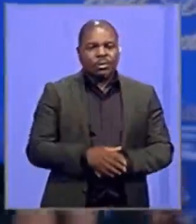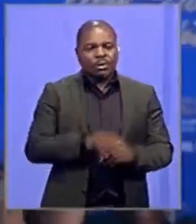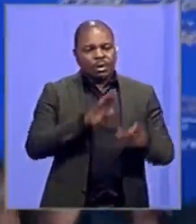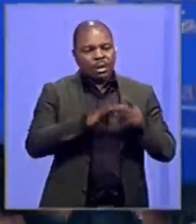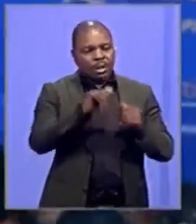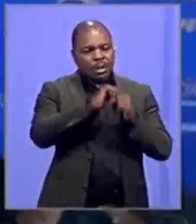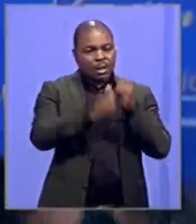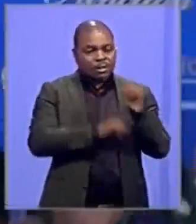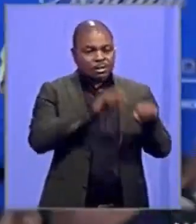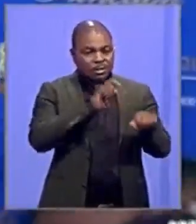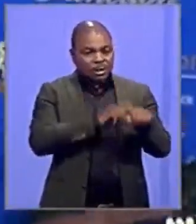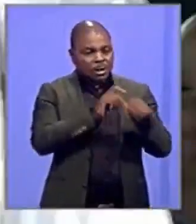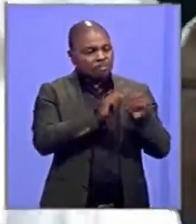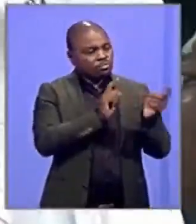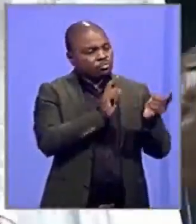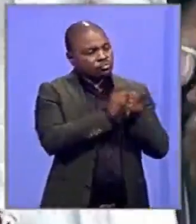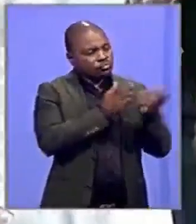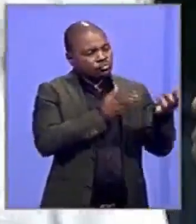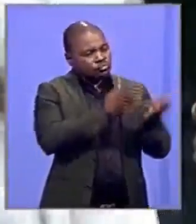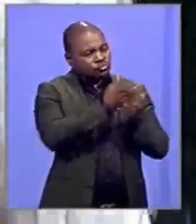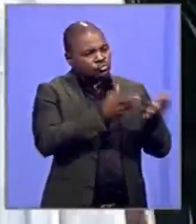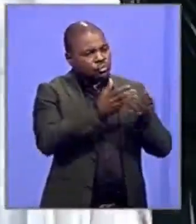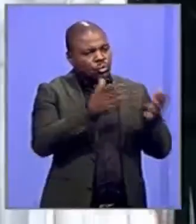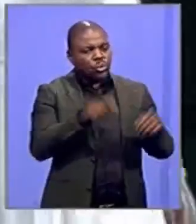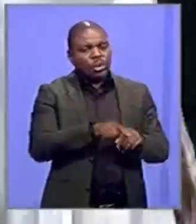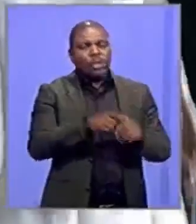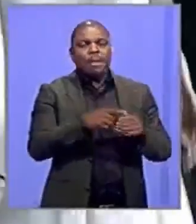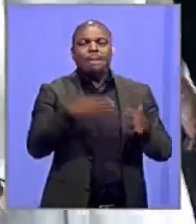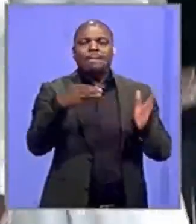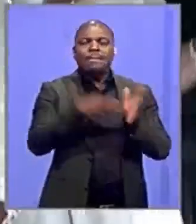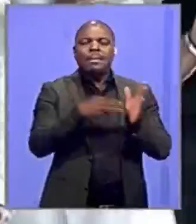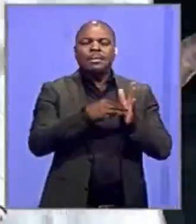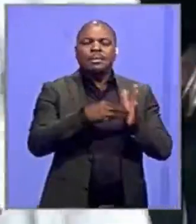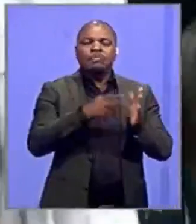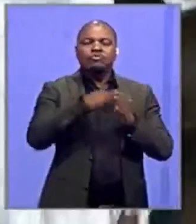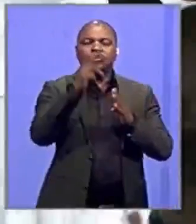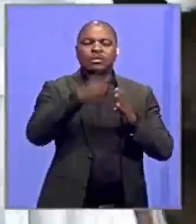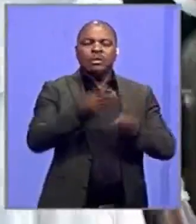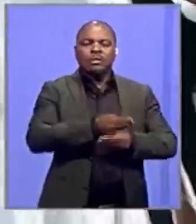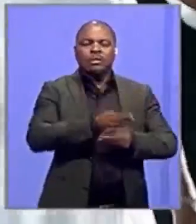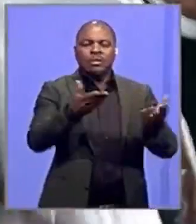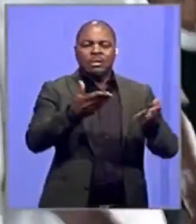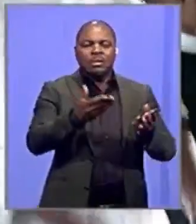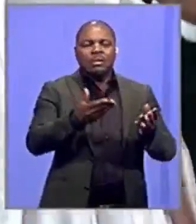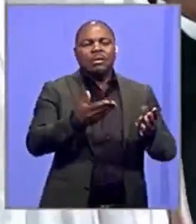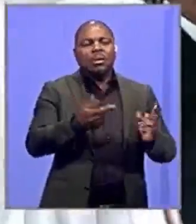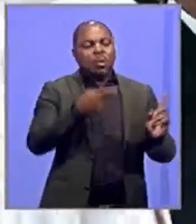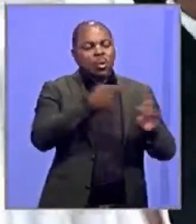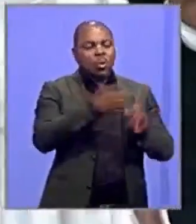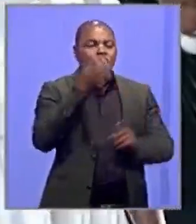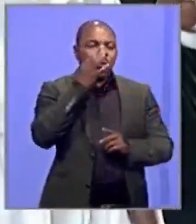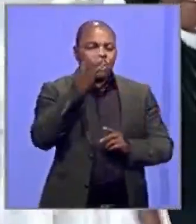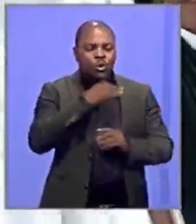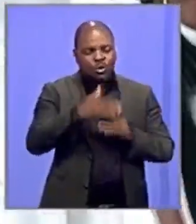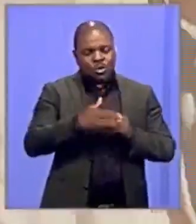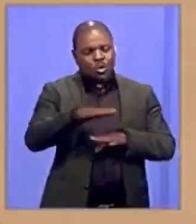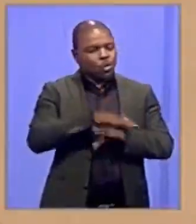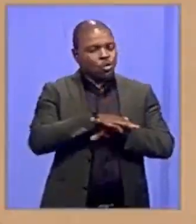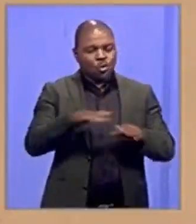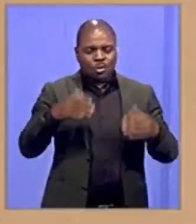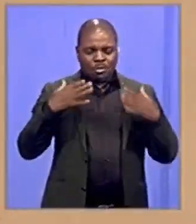la bofelo kwa moletlong wa phenyo ya Freistata ya Marematlou, Makgoe o rile ga a kitla a tlhola a apara sutu ya gagwe e